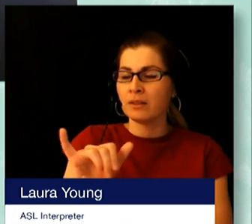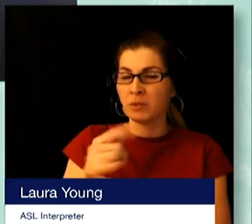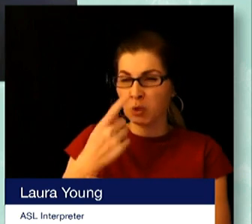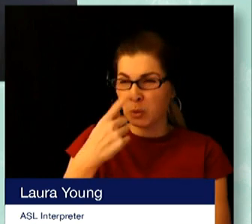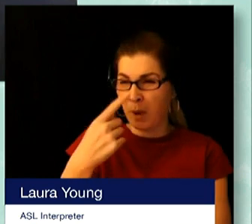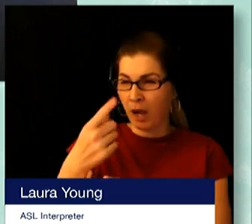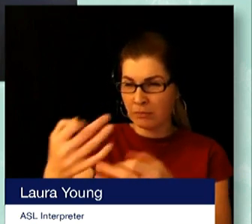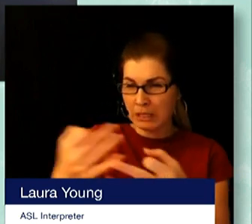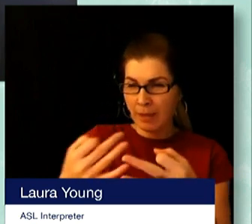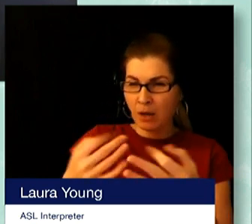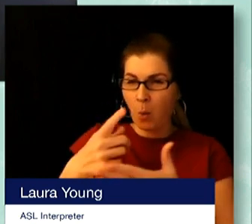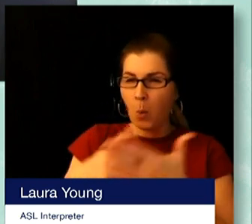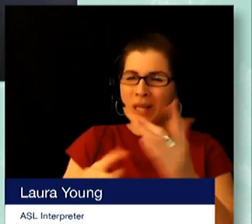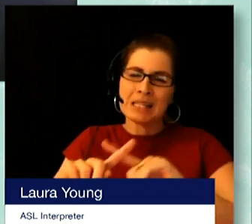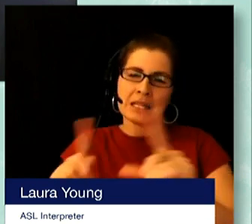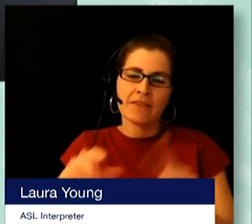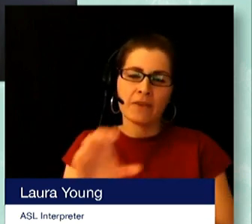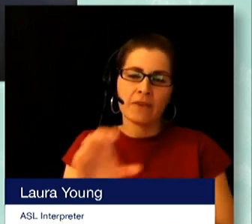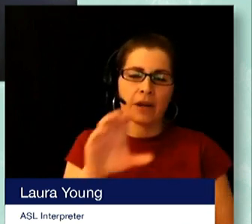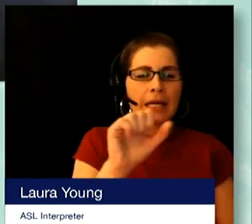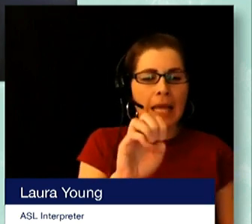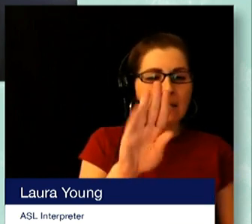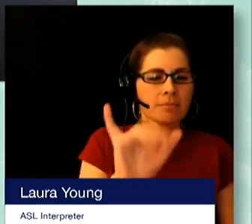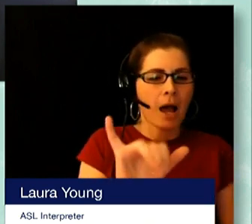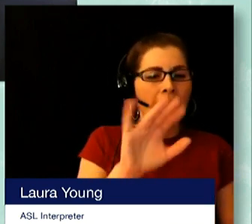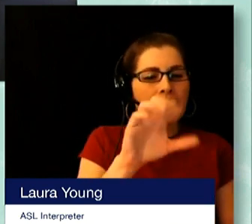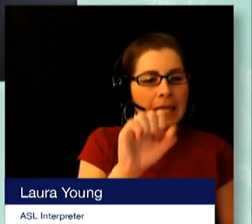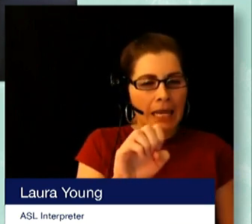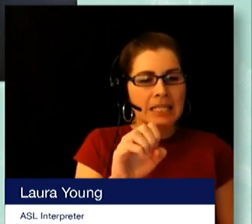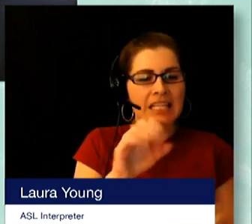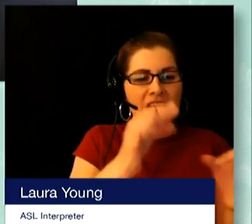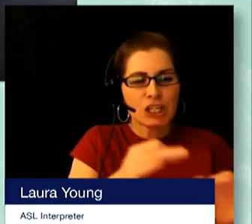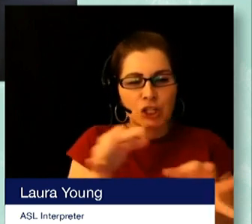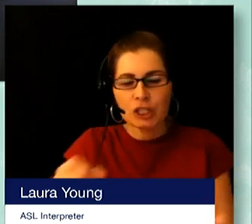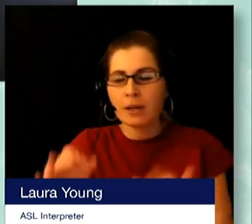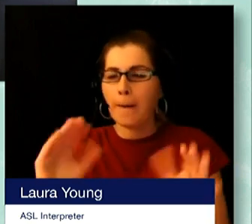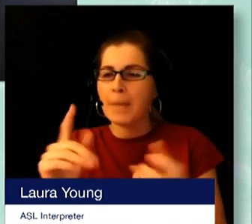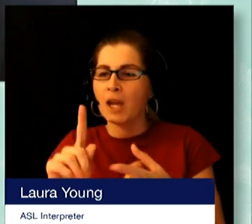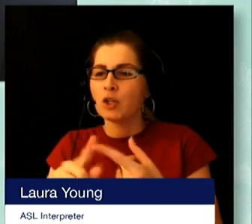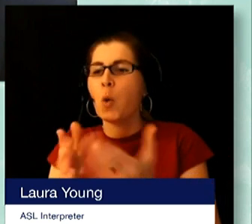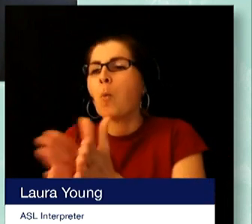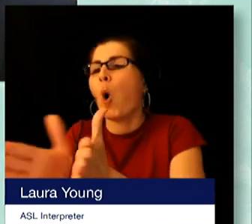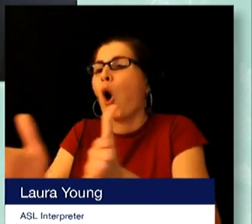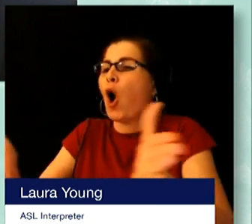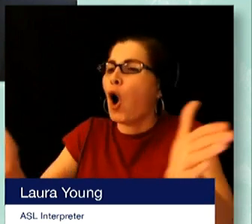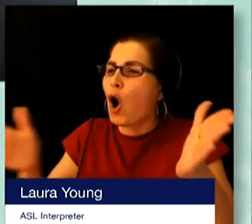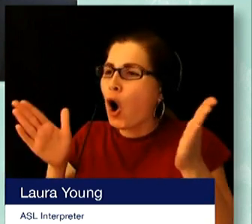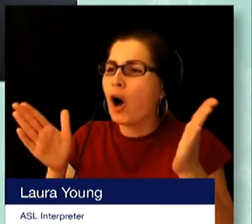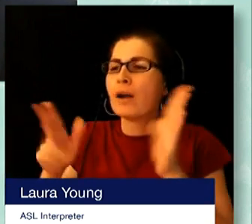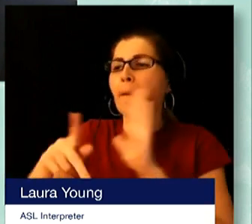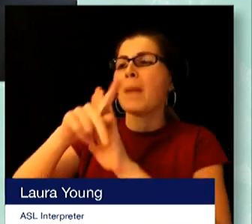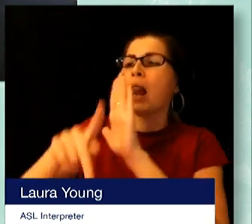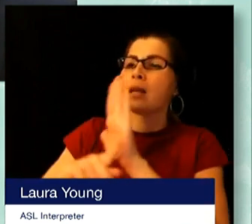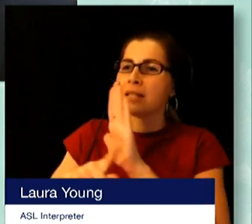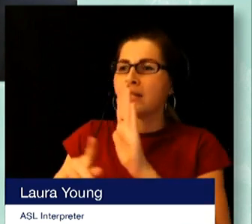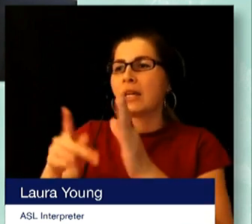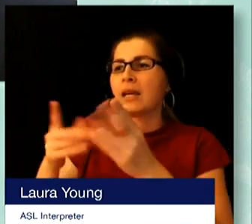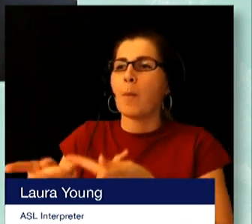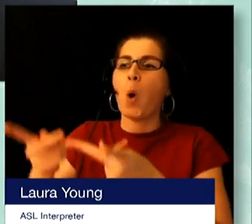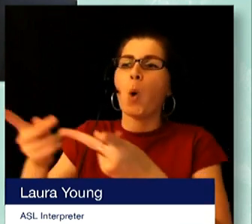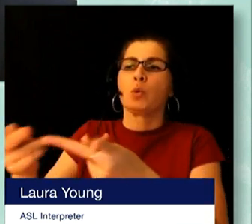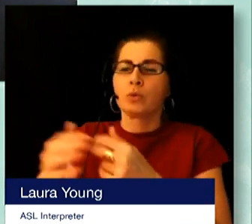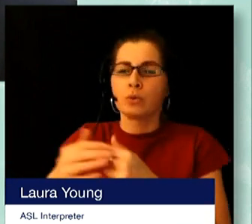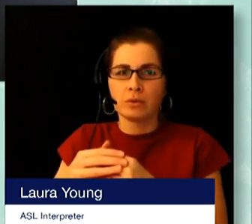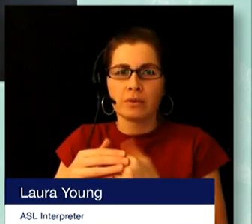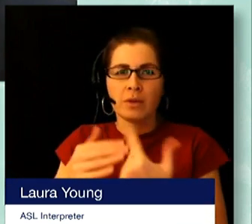between case-by-case decision-making versus actually broad and bold policy proposals? You know, why is it so